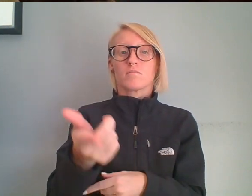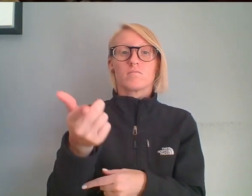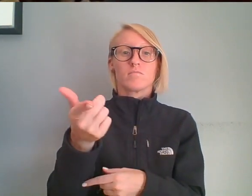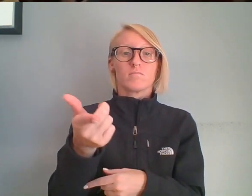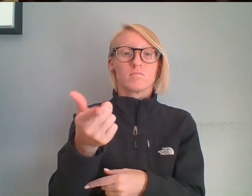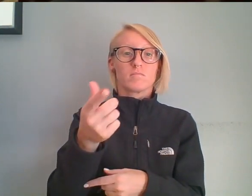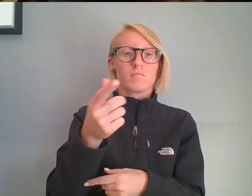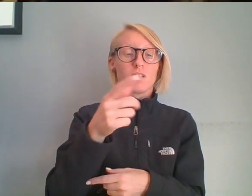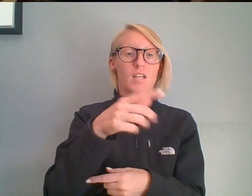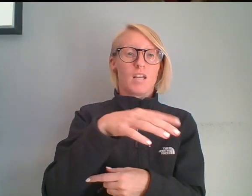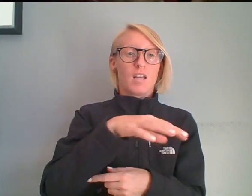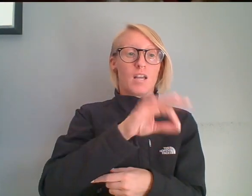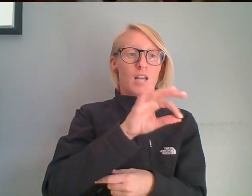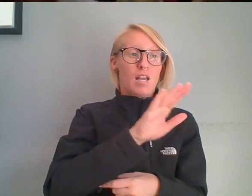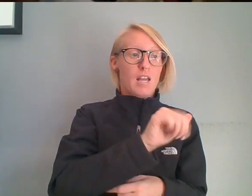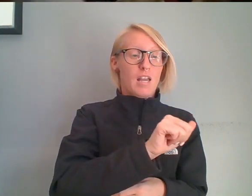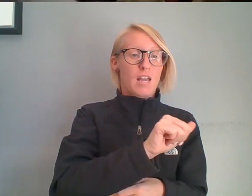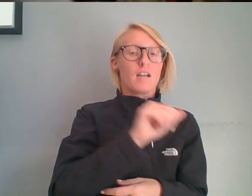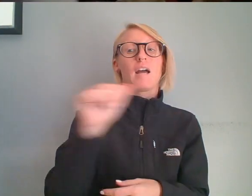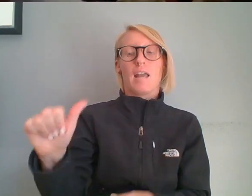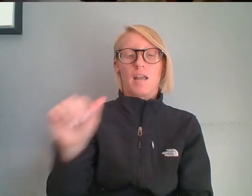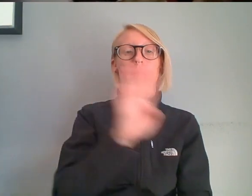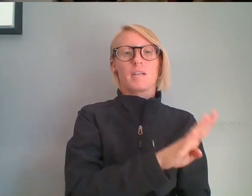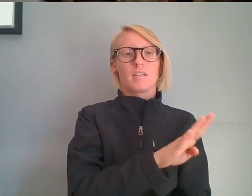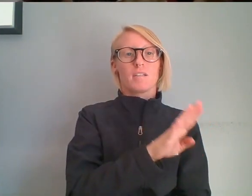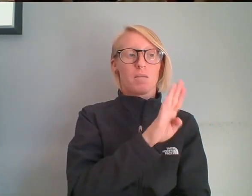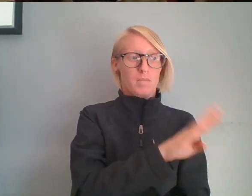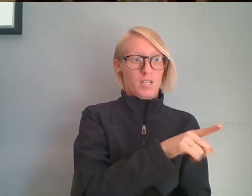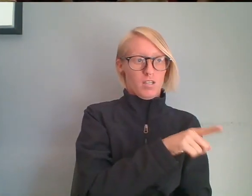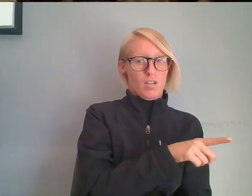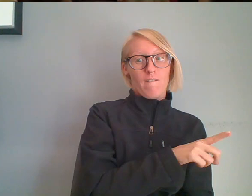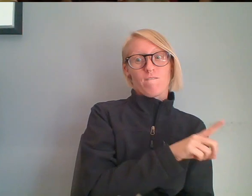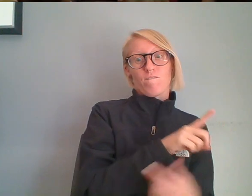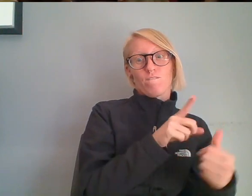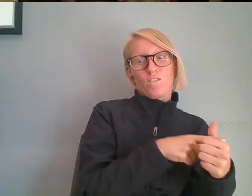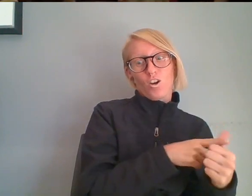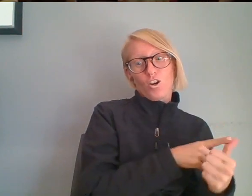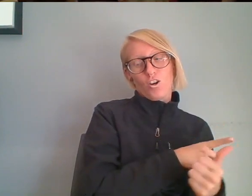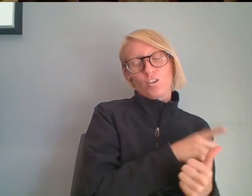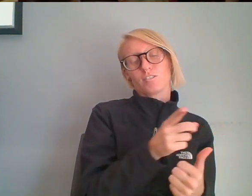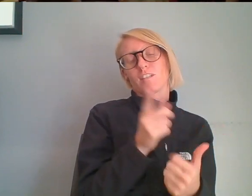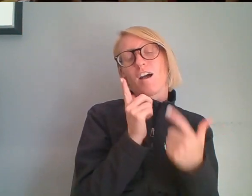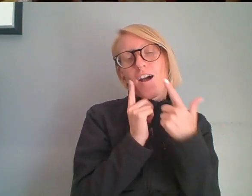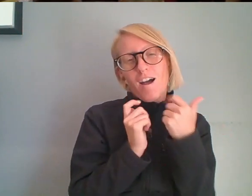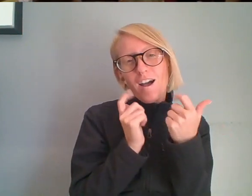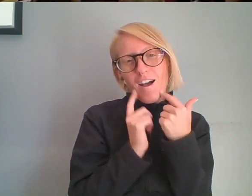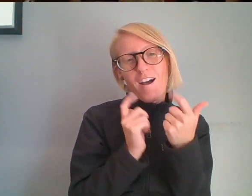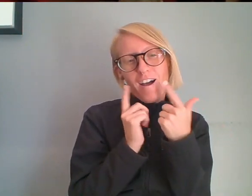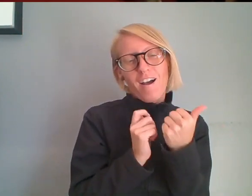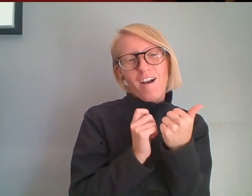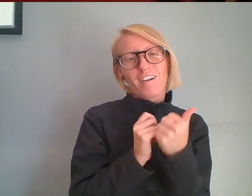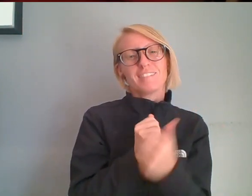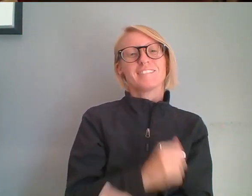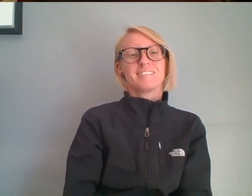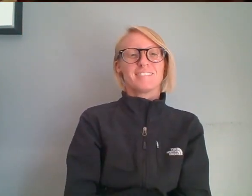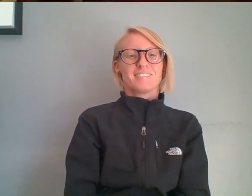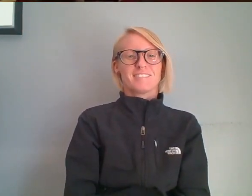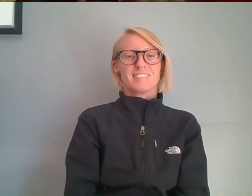B. Okay? B goes first. Ha, ha, ha. All